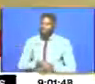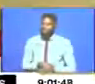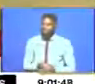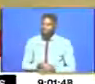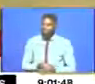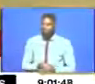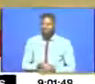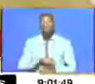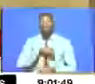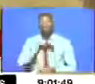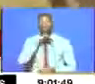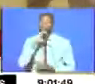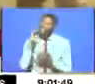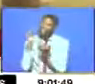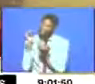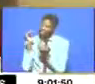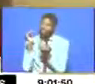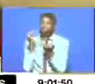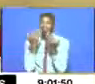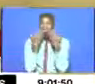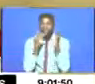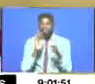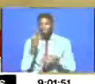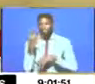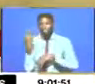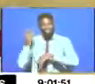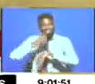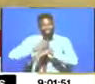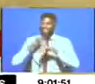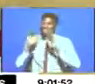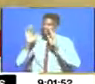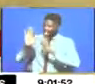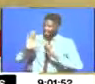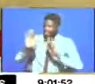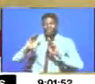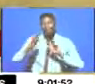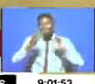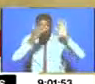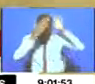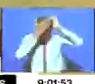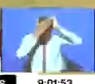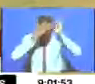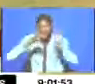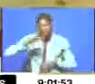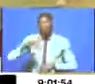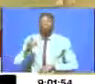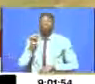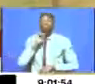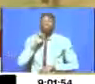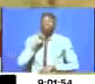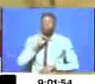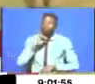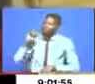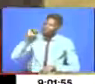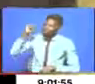Odinga is expected to conclude his 4 days campaigns in Kakamega County tomorrow with political engagements in Lukuyani and